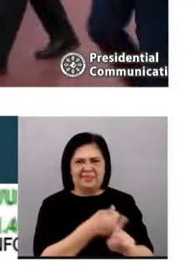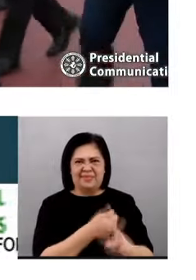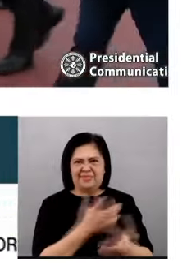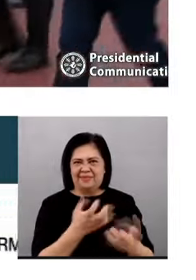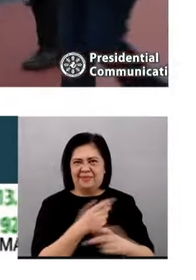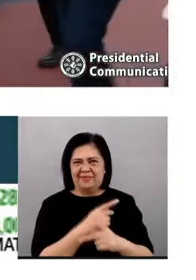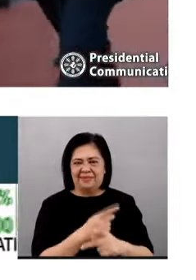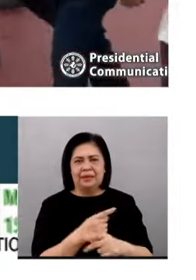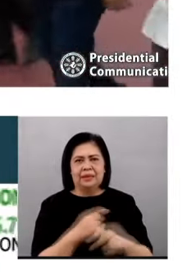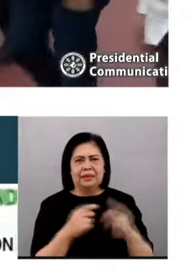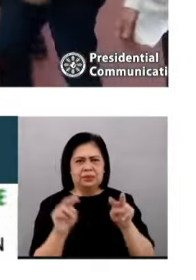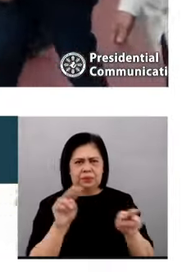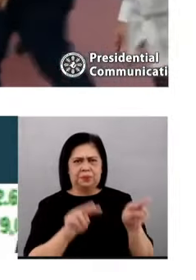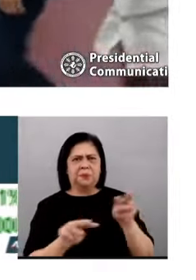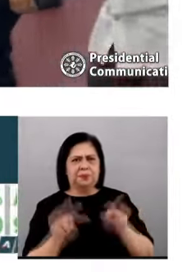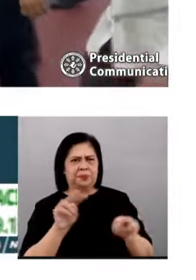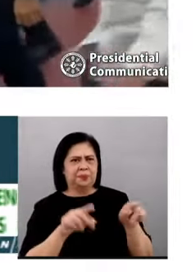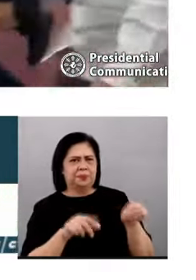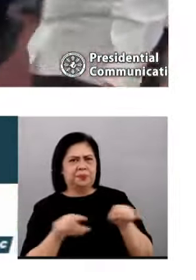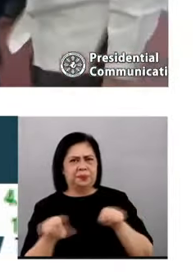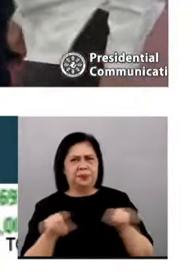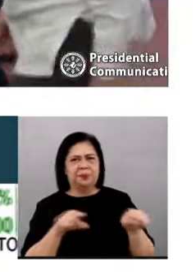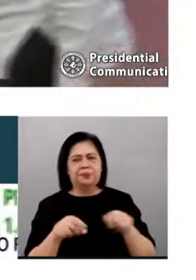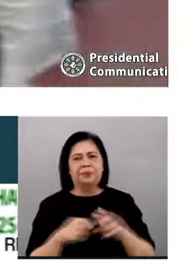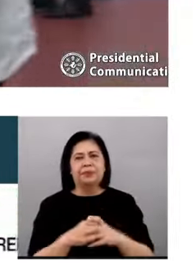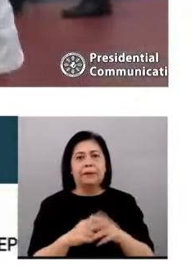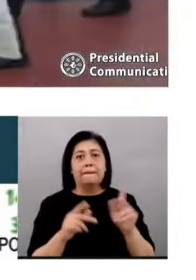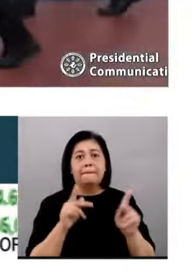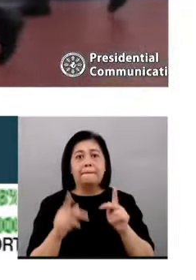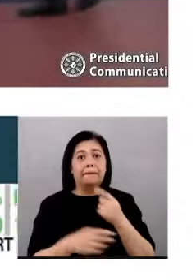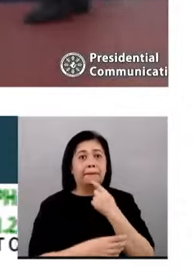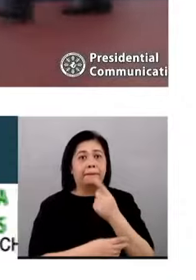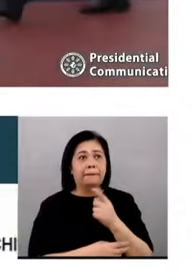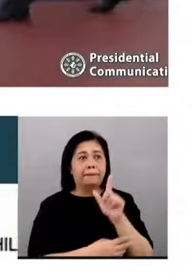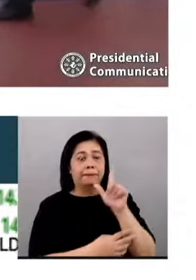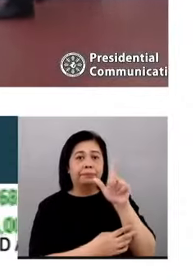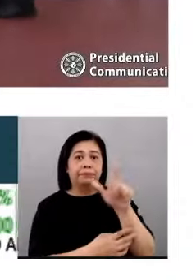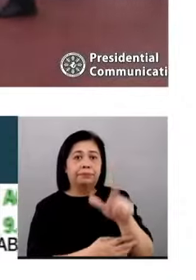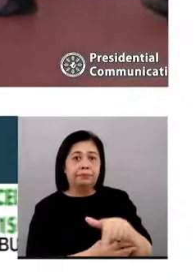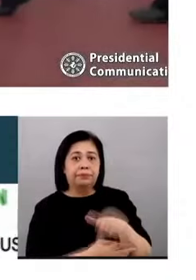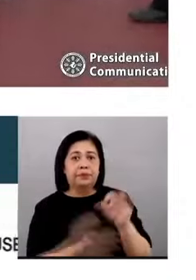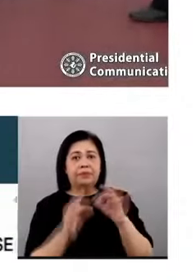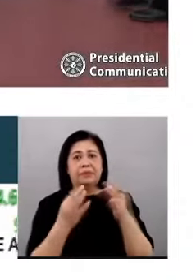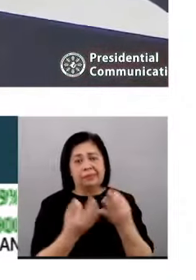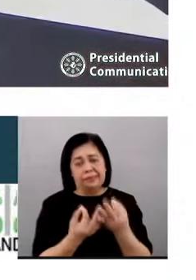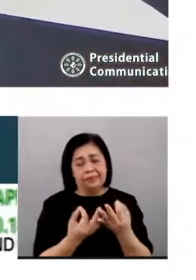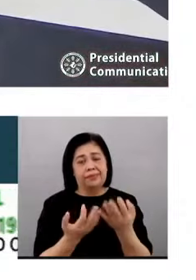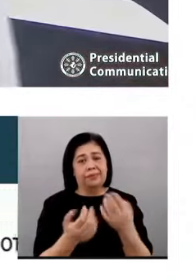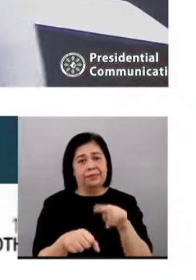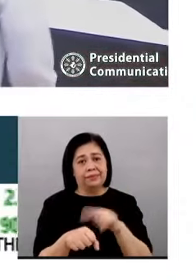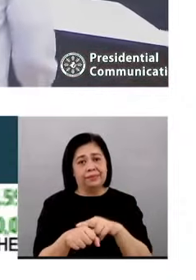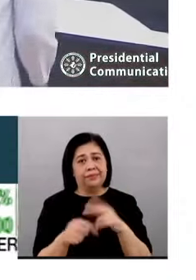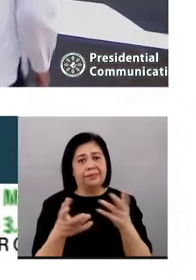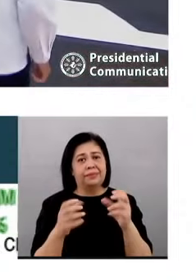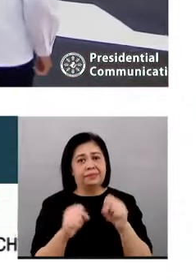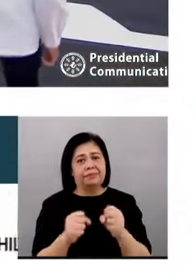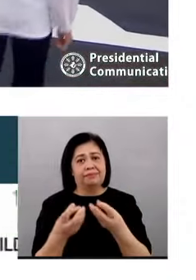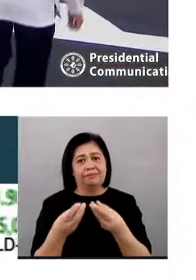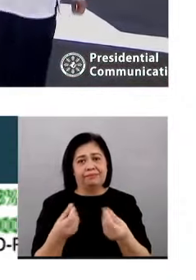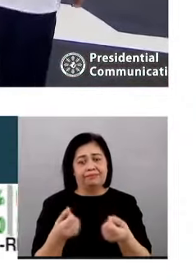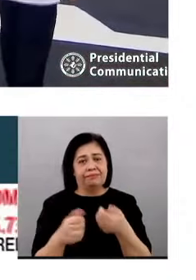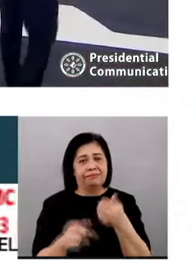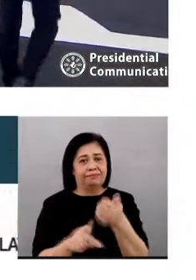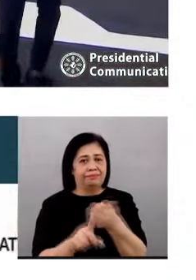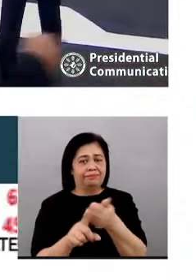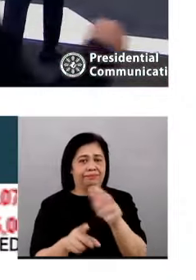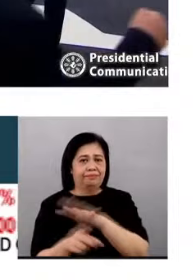that's how I see it. People say that eventually, you know, family being family, they'll be able to settle it among